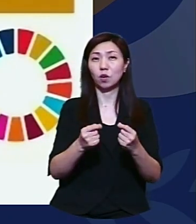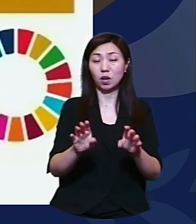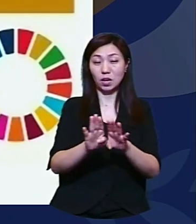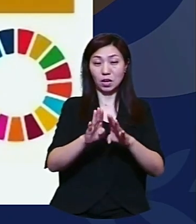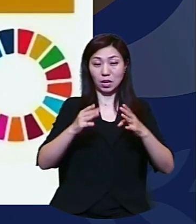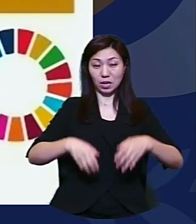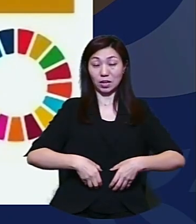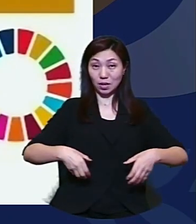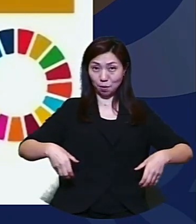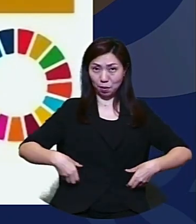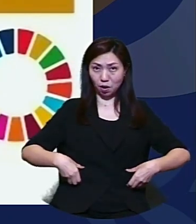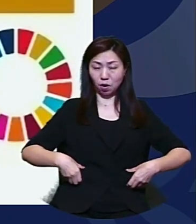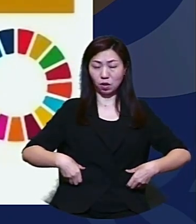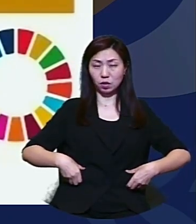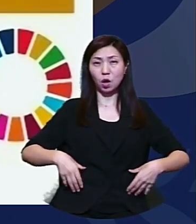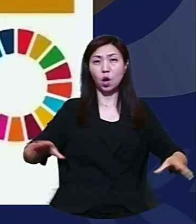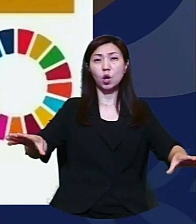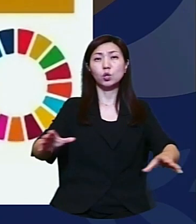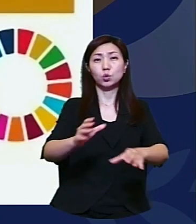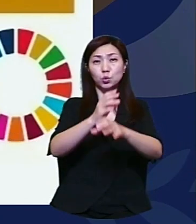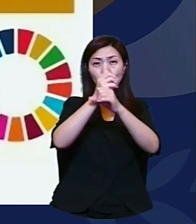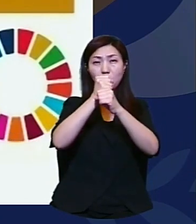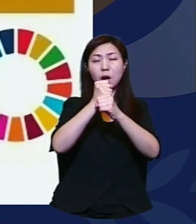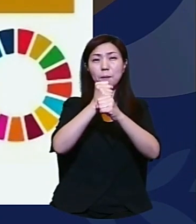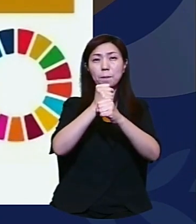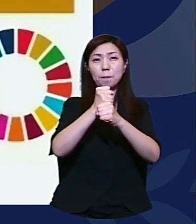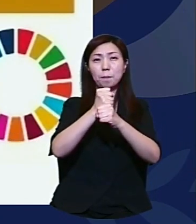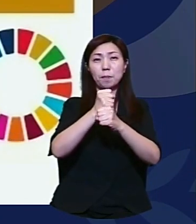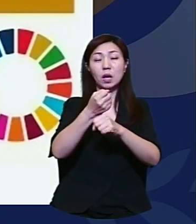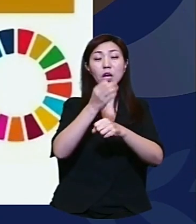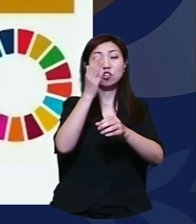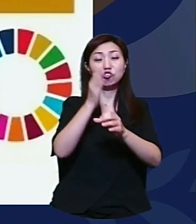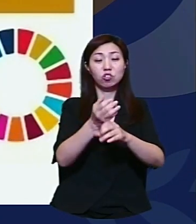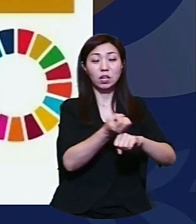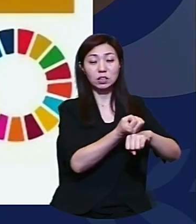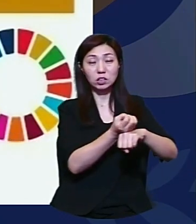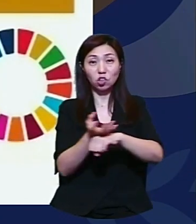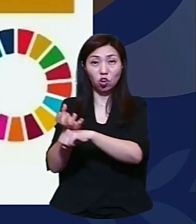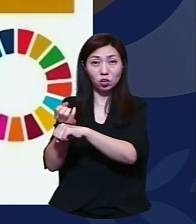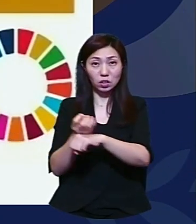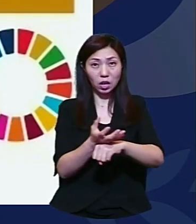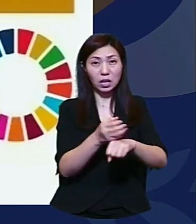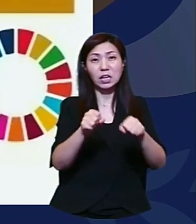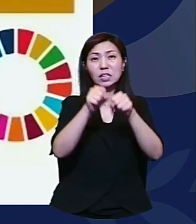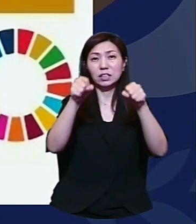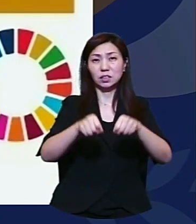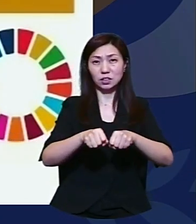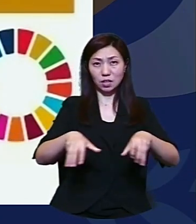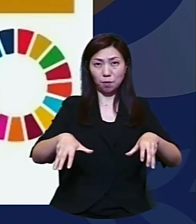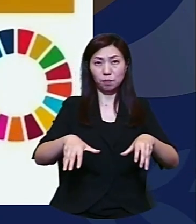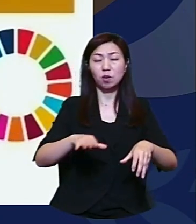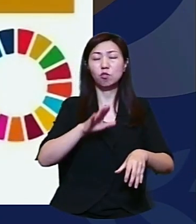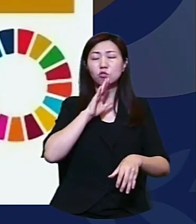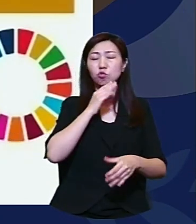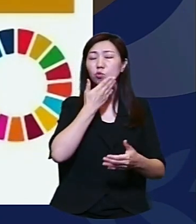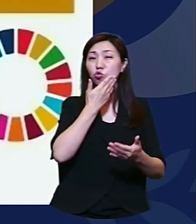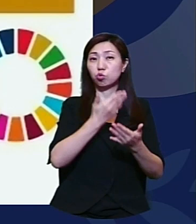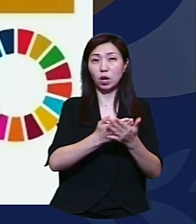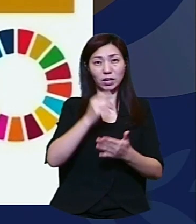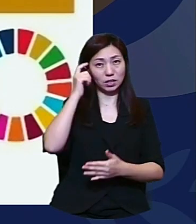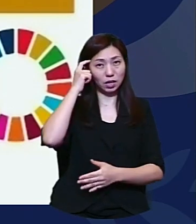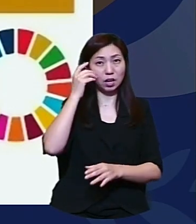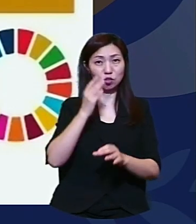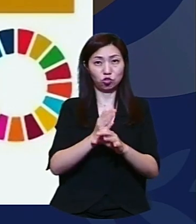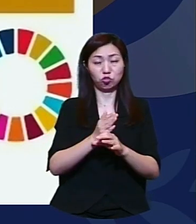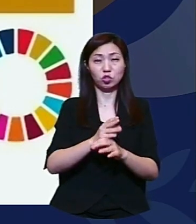fully support. And it's actually, in some ways, the rationale behind what we did with UNDP. I mentioned that before, that